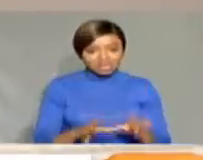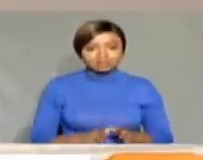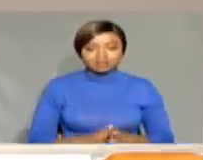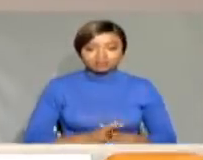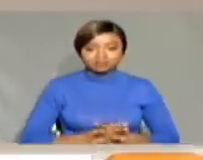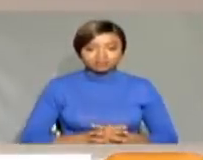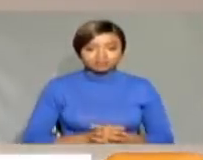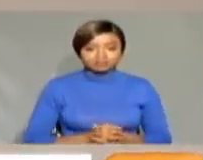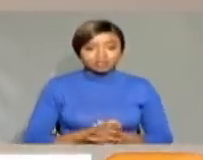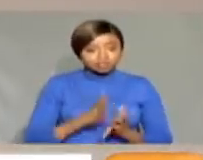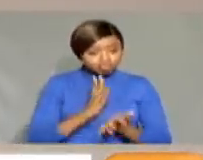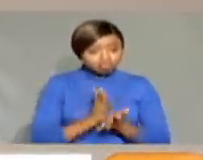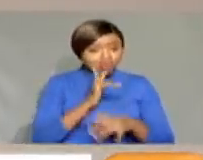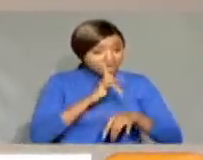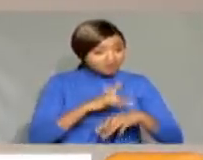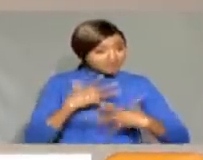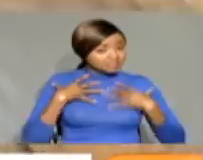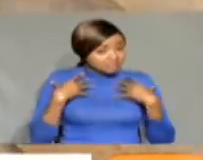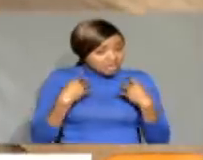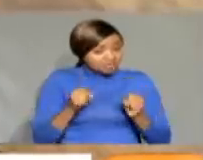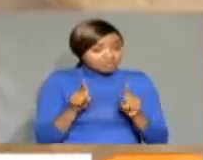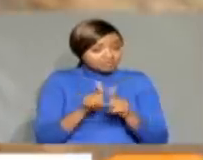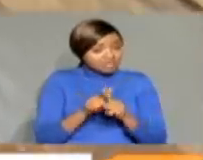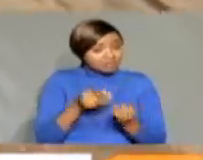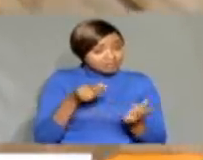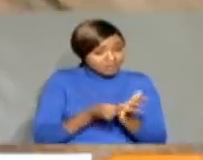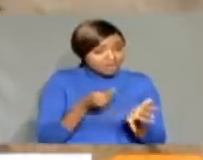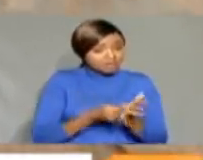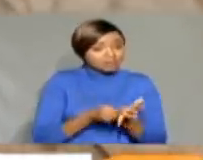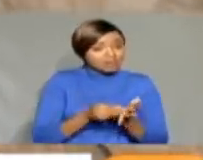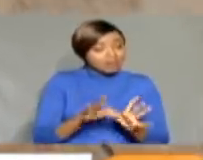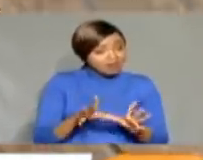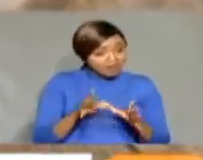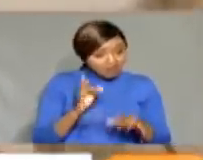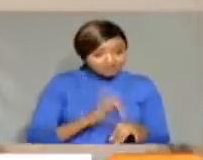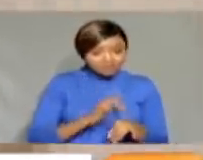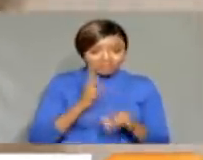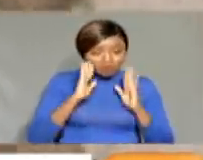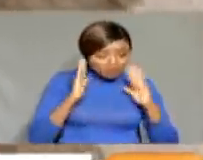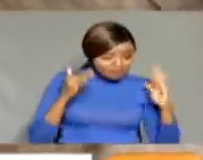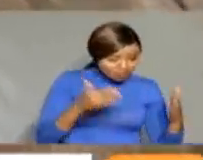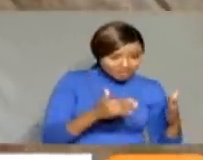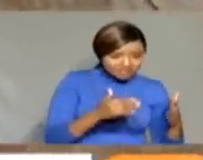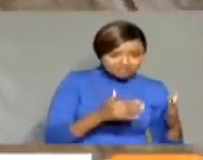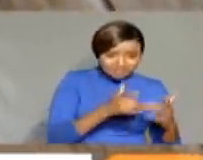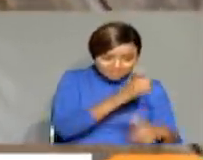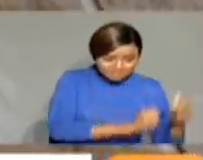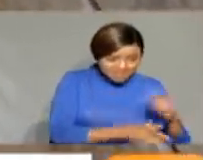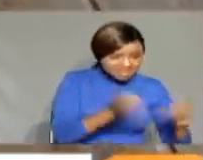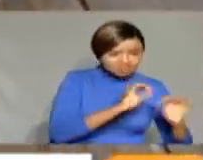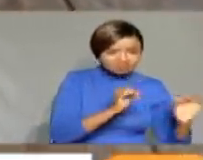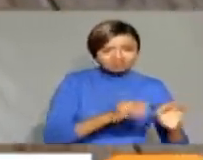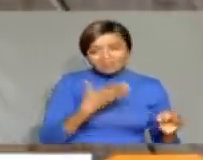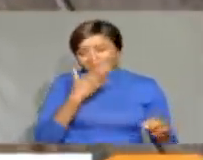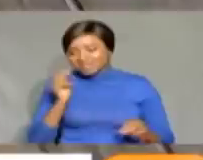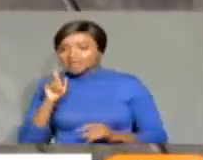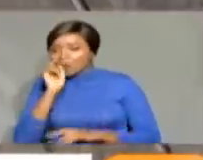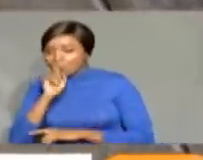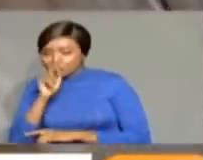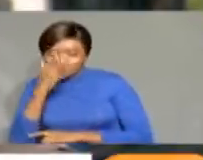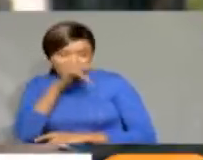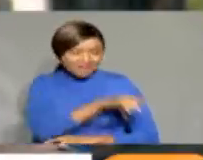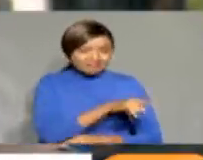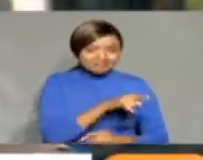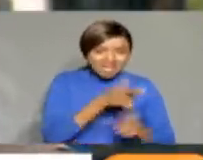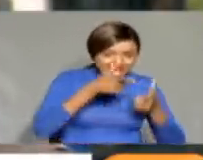affected his health and even finances. He has had to change from dairy farming to poultry rearing, as the animals were equally being affected by the